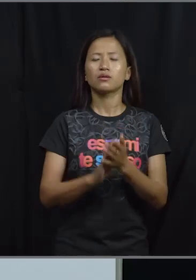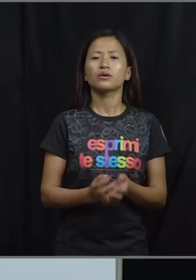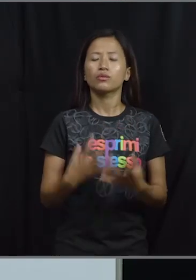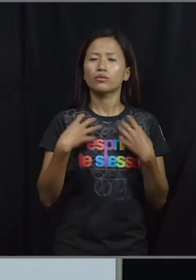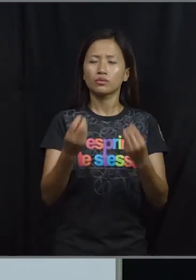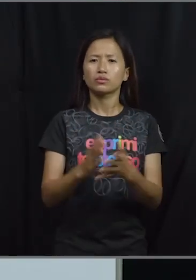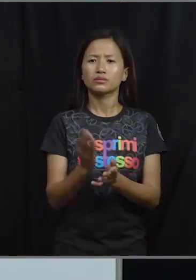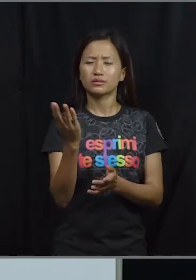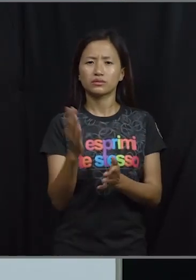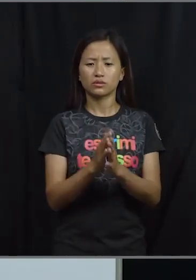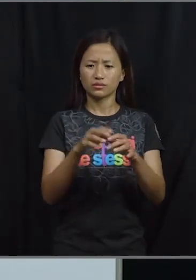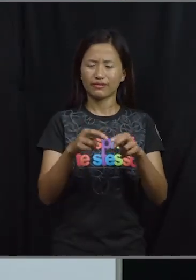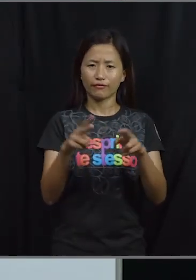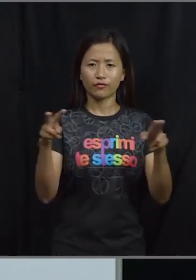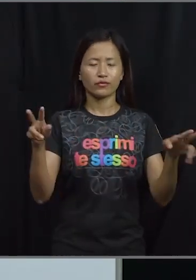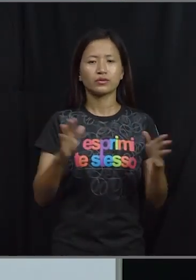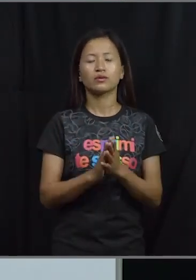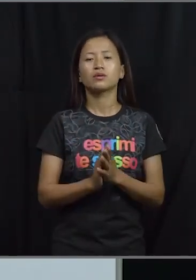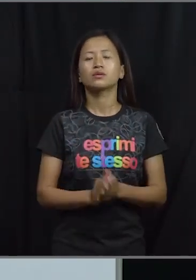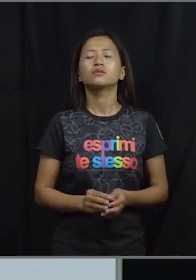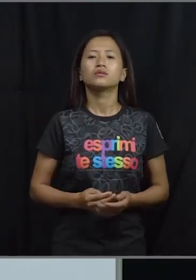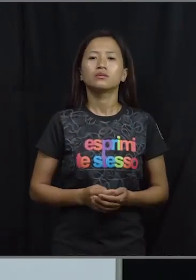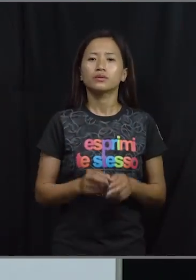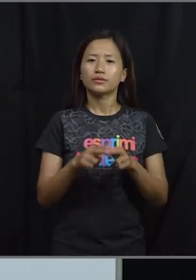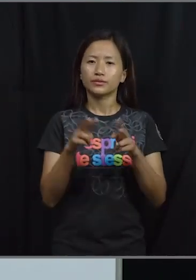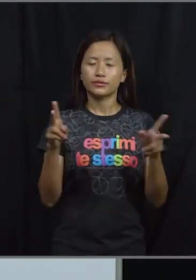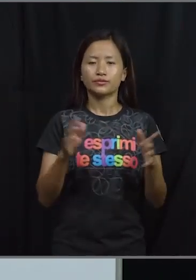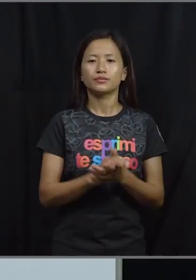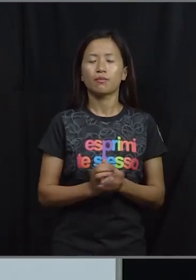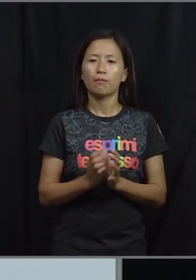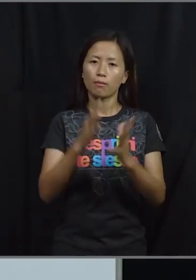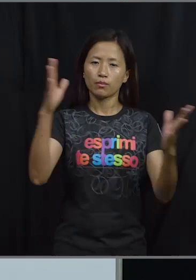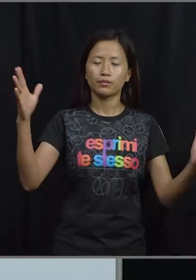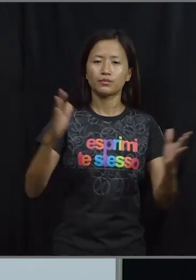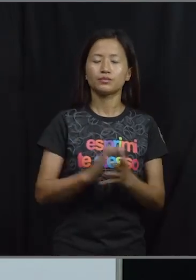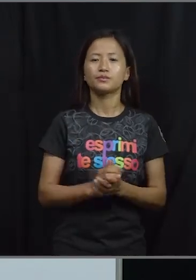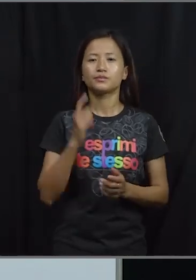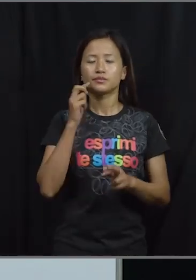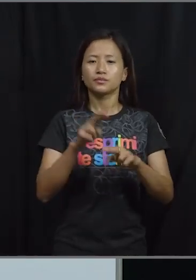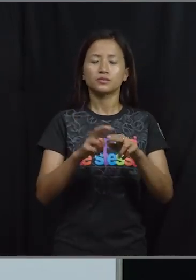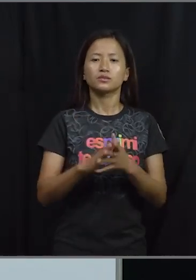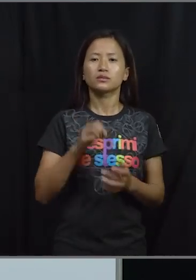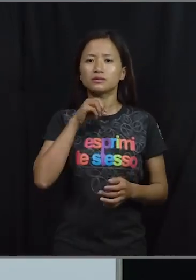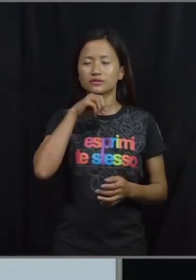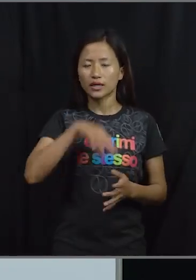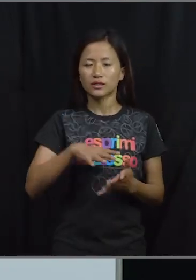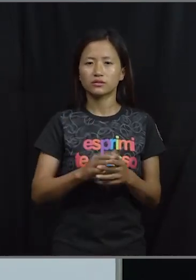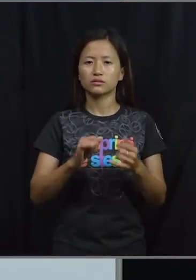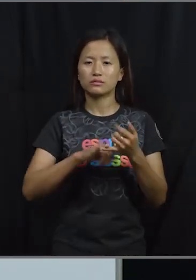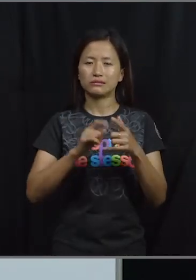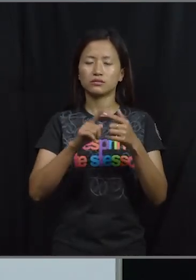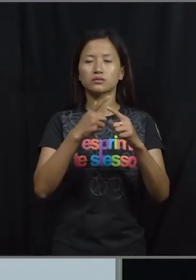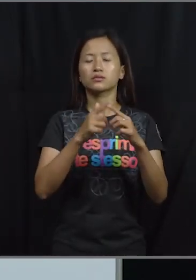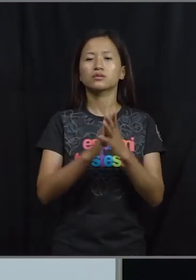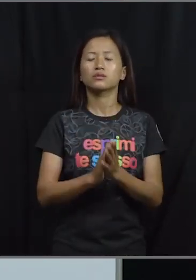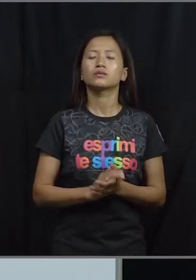we want all these gadgets. Or not, so our demand for all this will be more. If the age-sex composition is such that